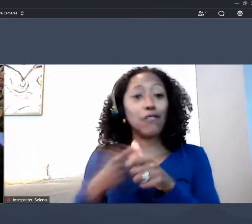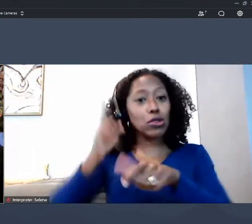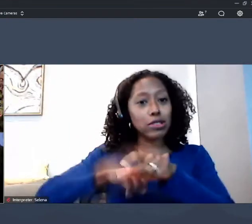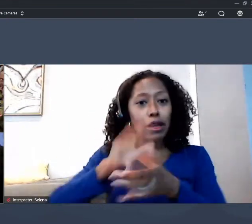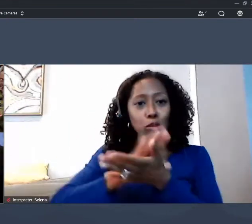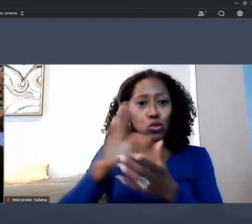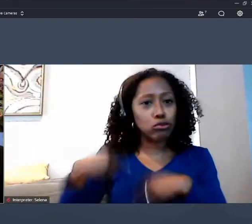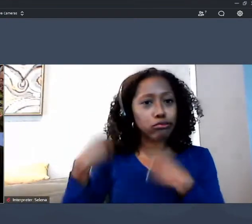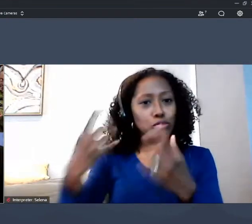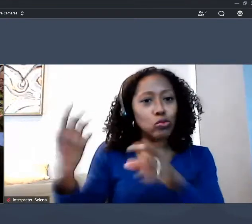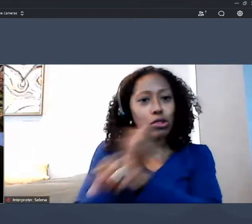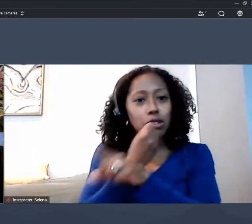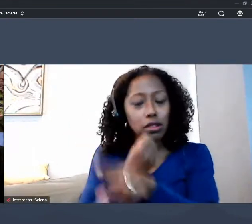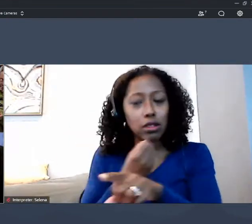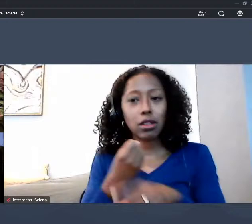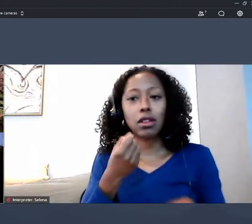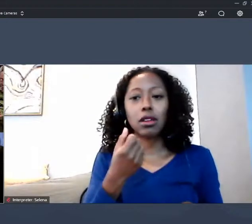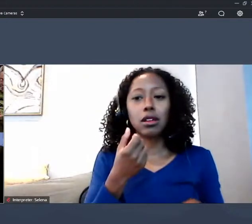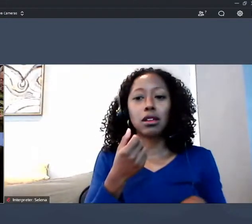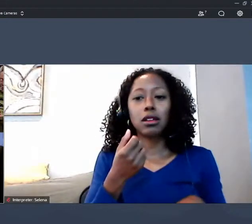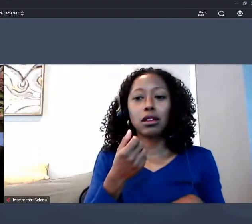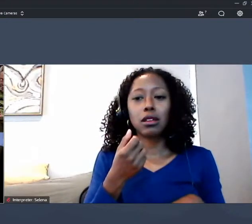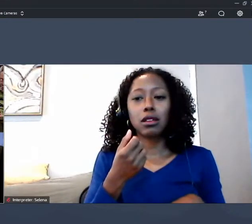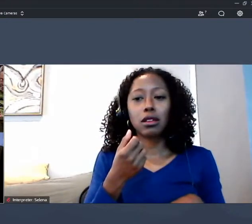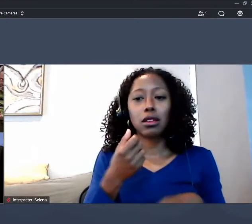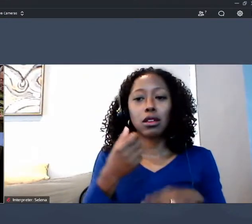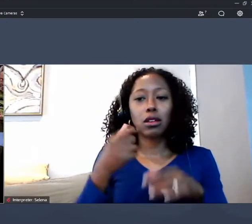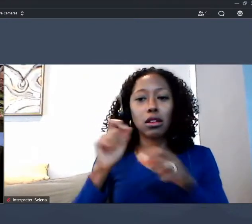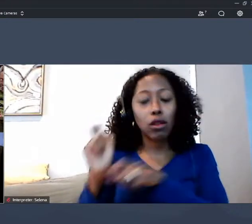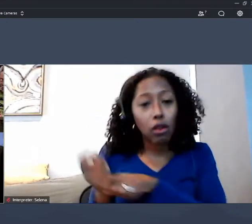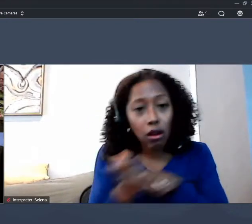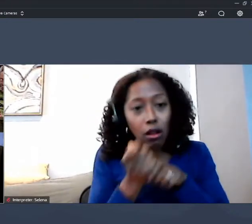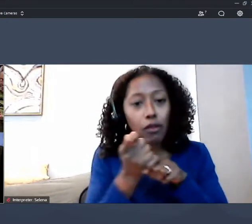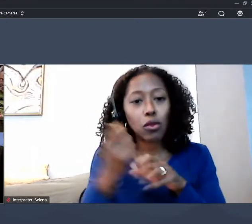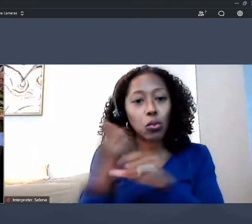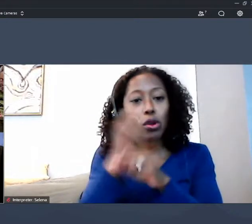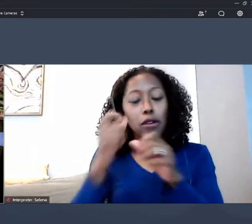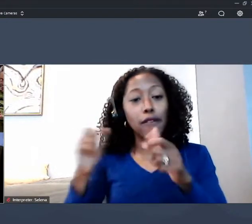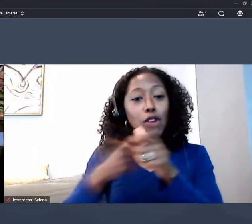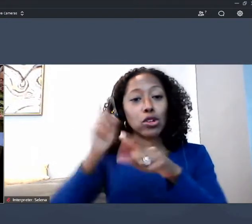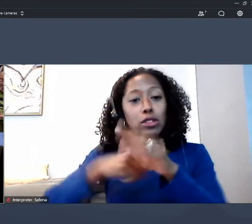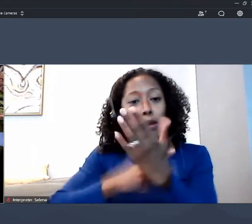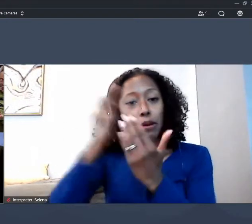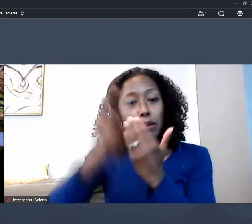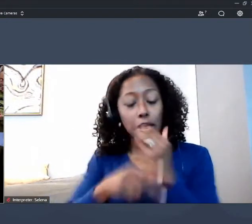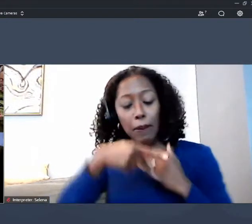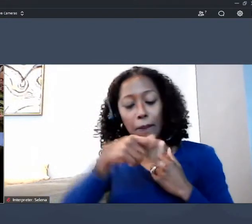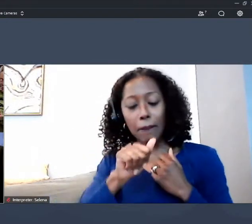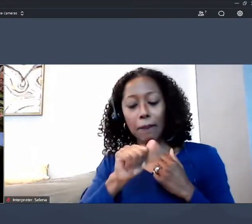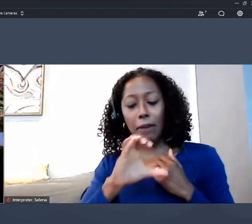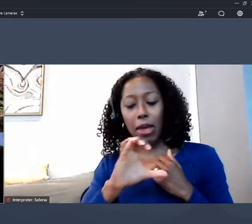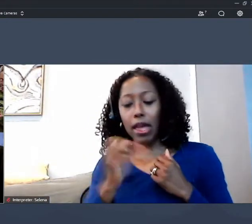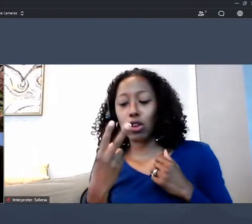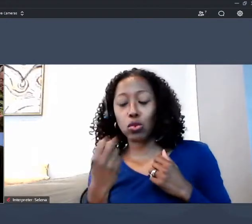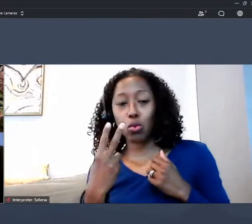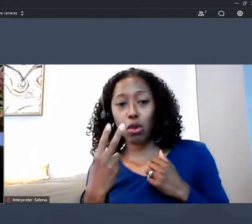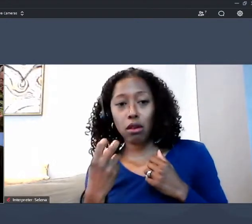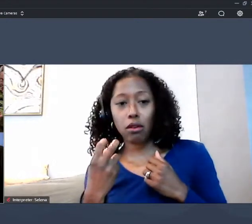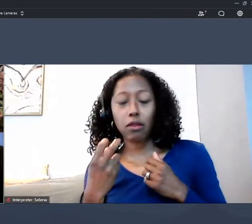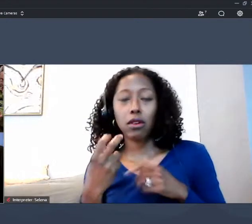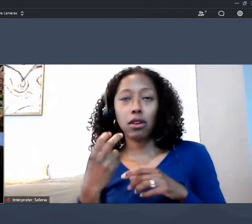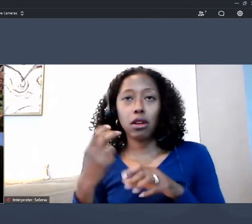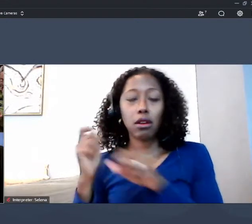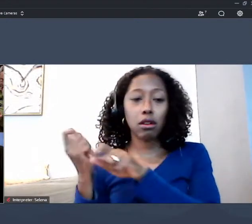Honda Sport Award for Golf winner, first in program history. Pac-12 Golfer of the Year, second in school history.